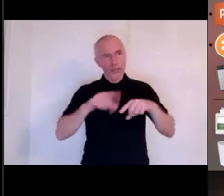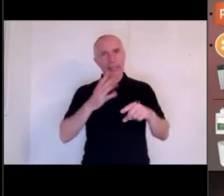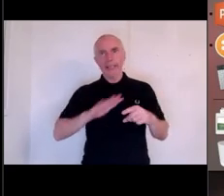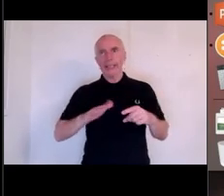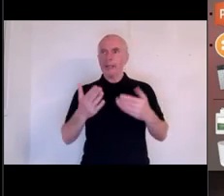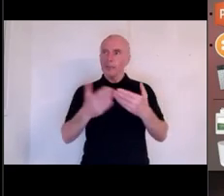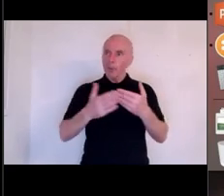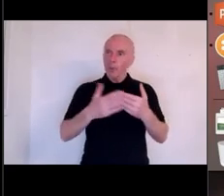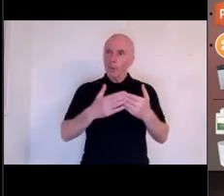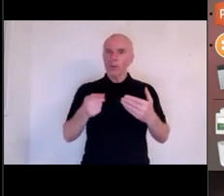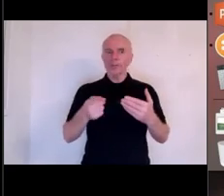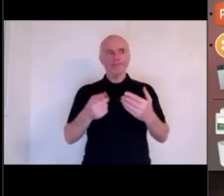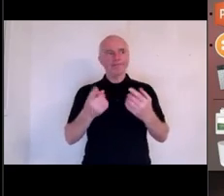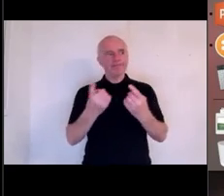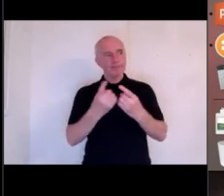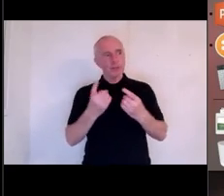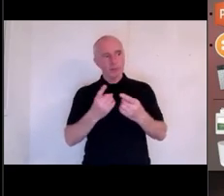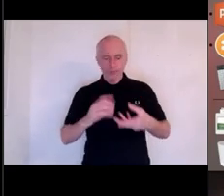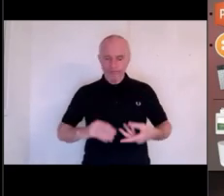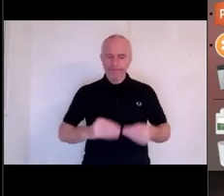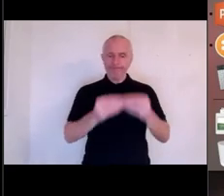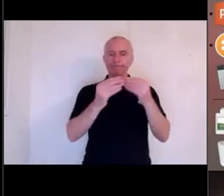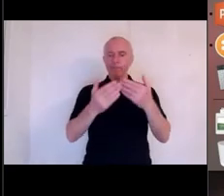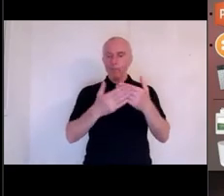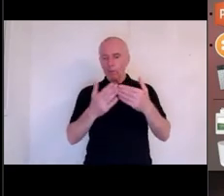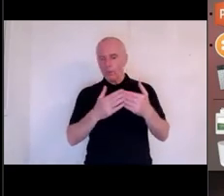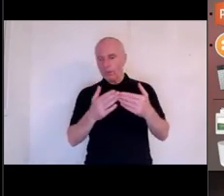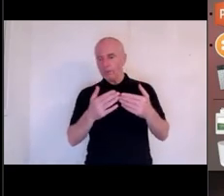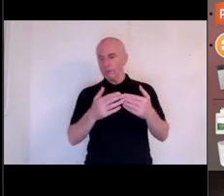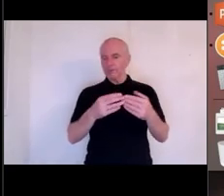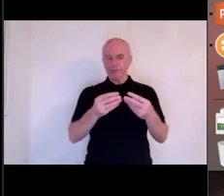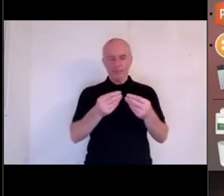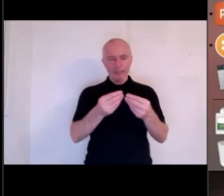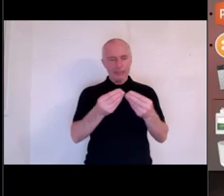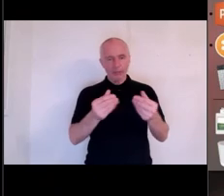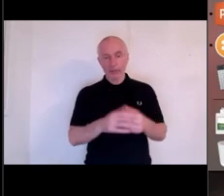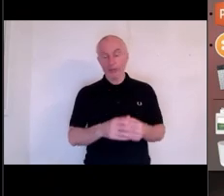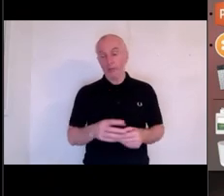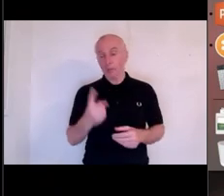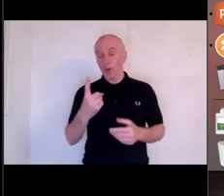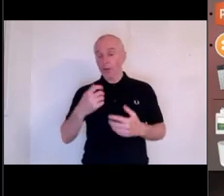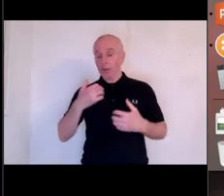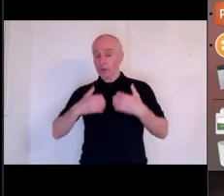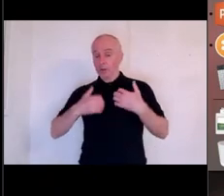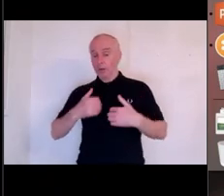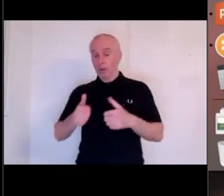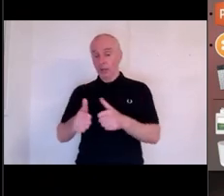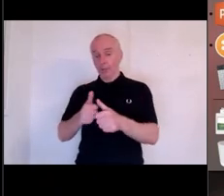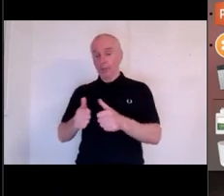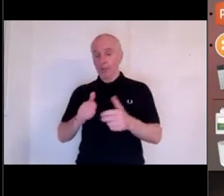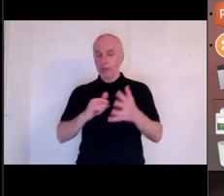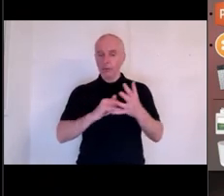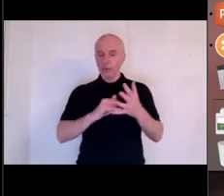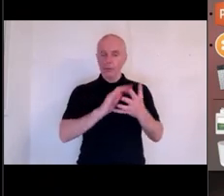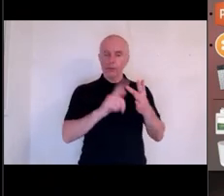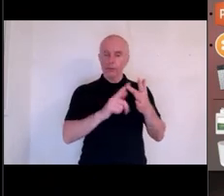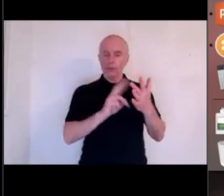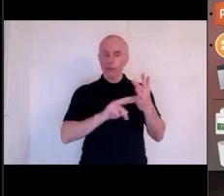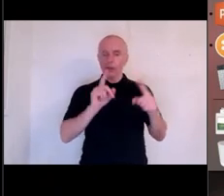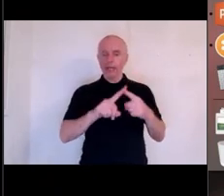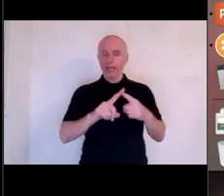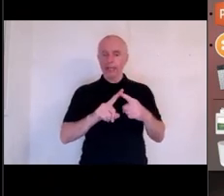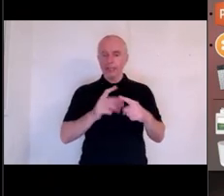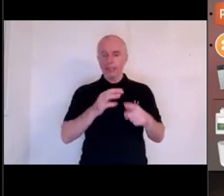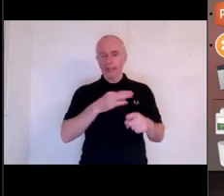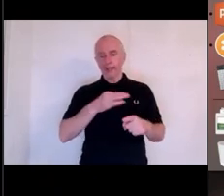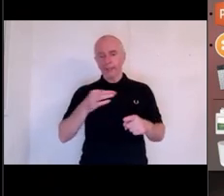There's a lot of research going on in this. There's a really interesting company that you might want to check out called Shine Medical Technologies in the US that have